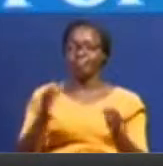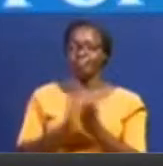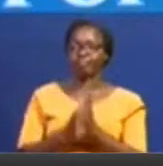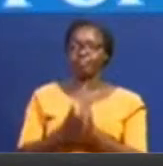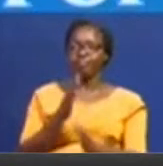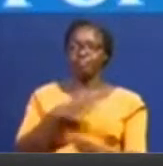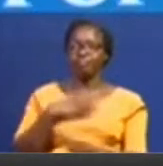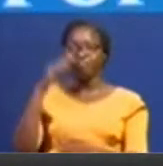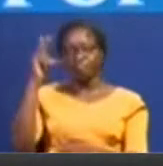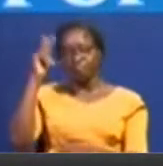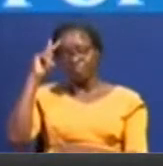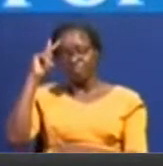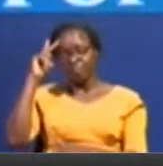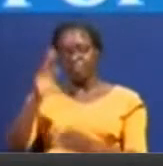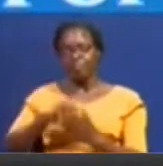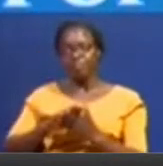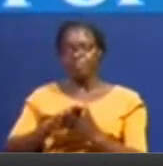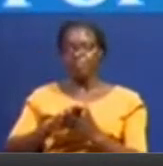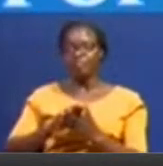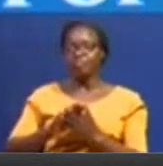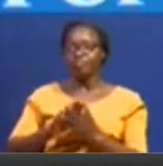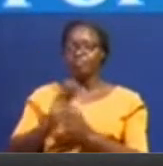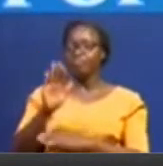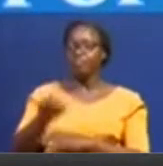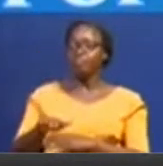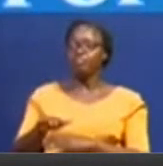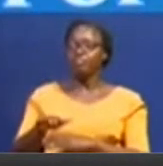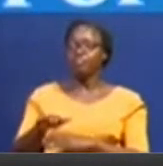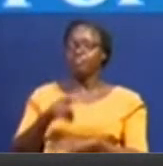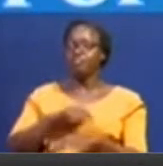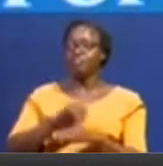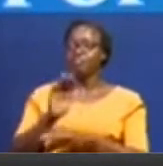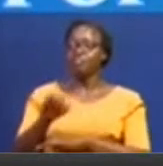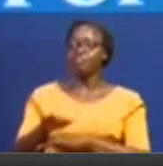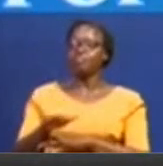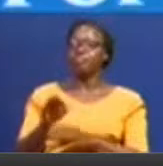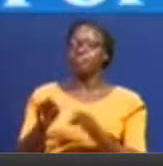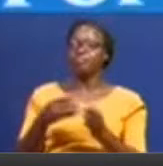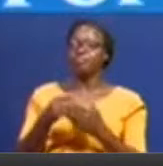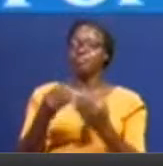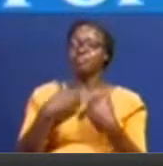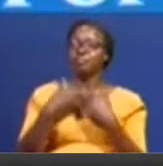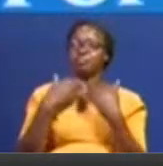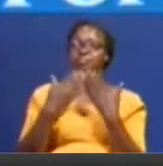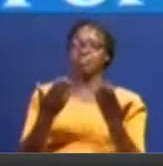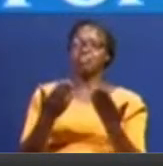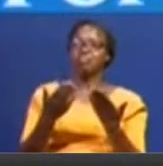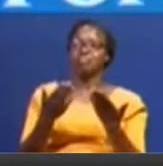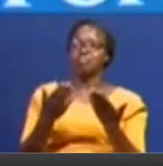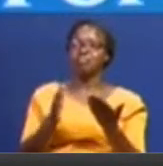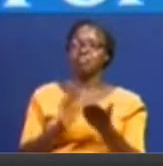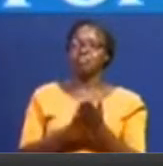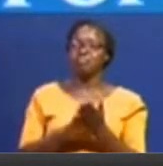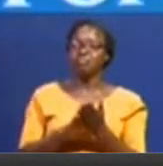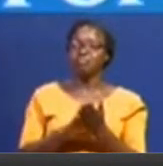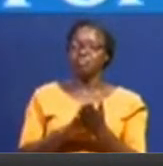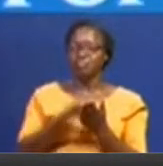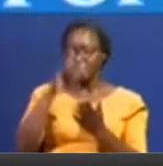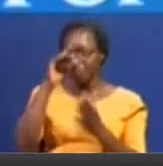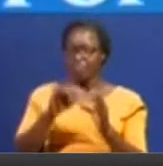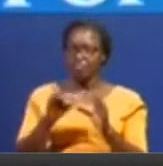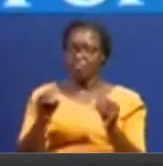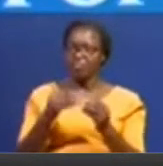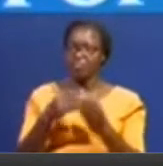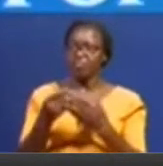my knowledge, that check was deposited. So of course, at the time it was deposited, if you don't have money, it will definitely be dishonored if there was no money in the